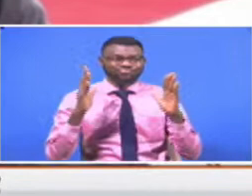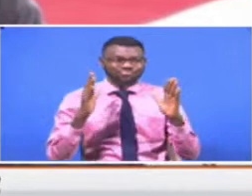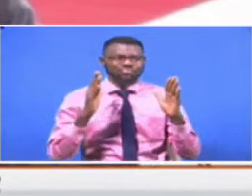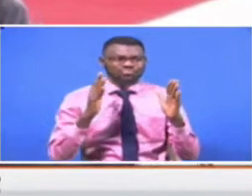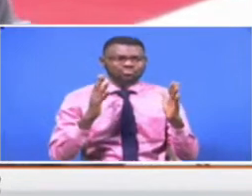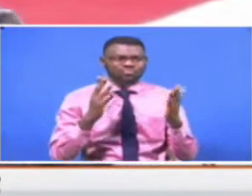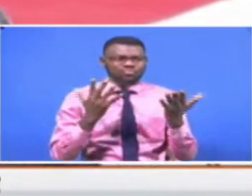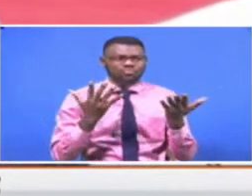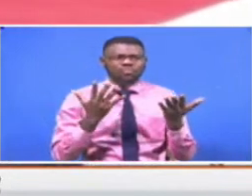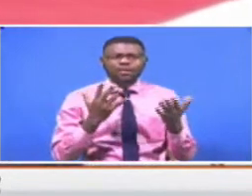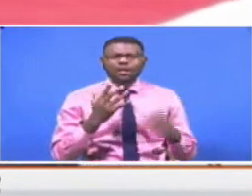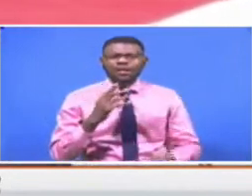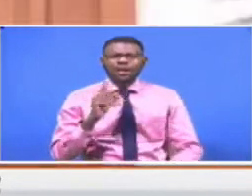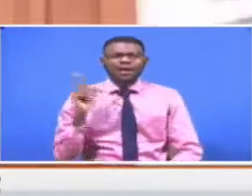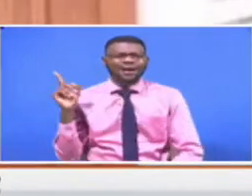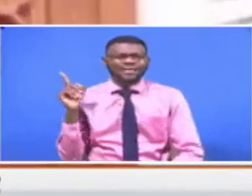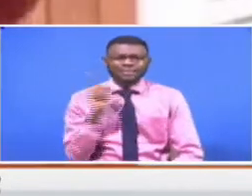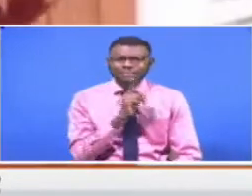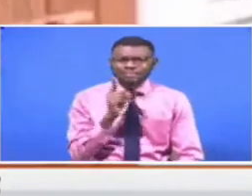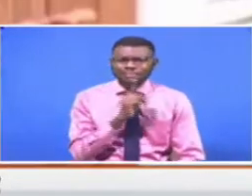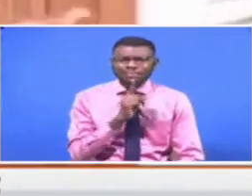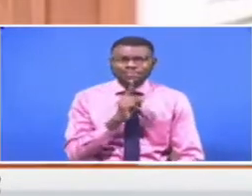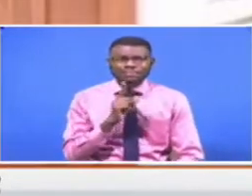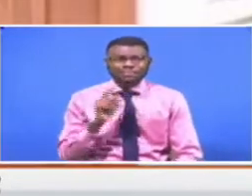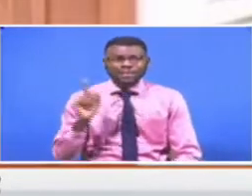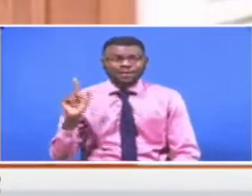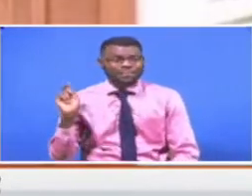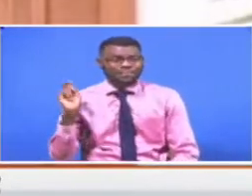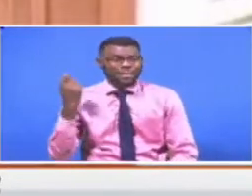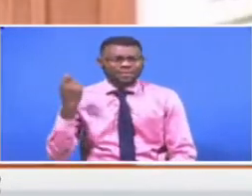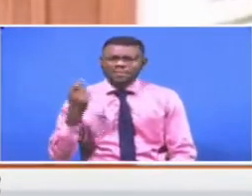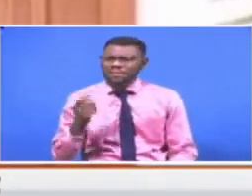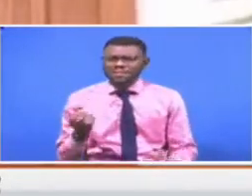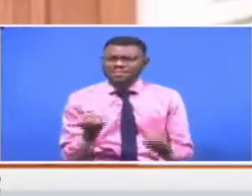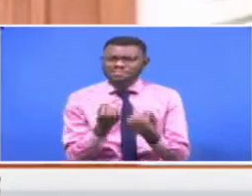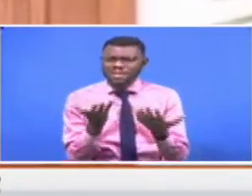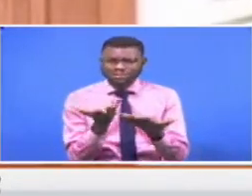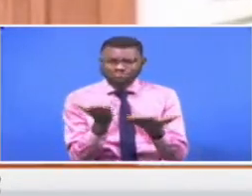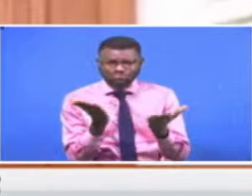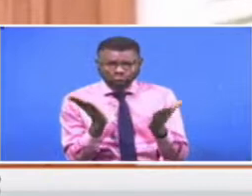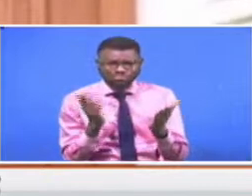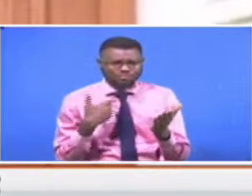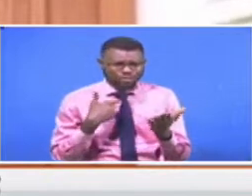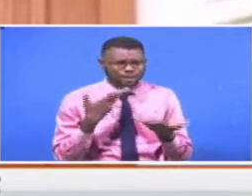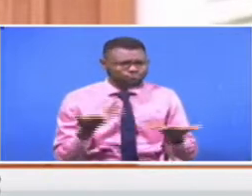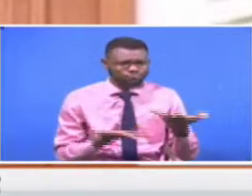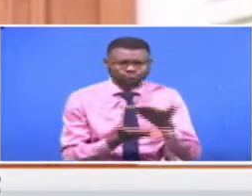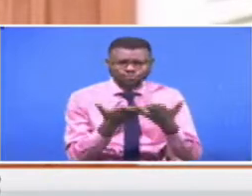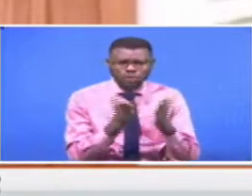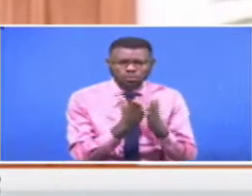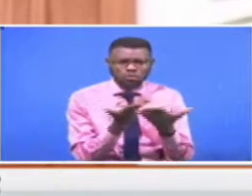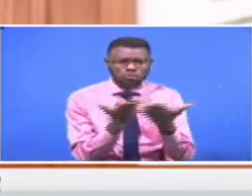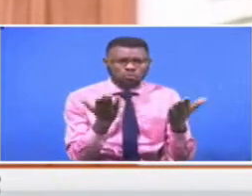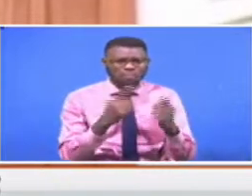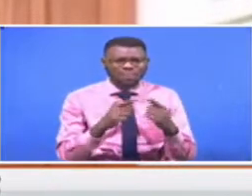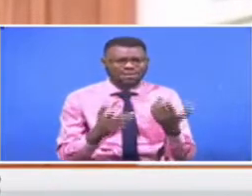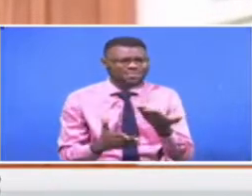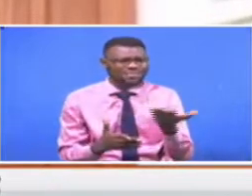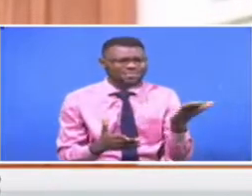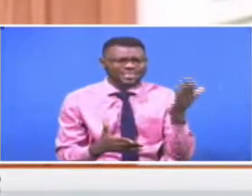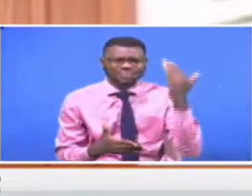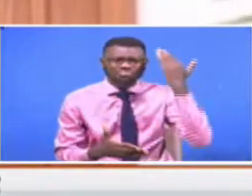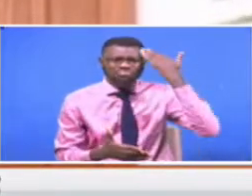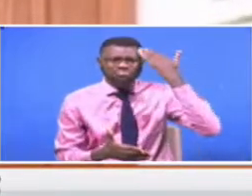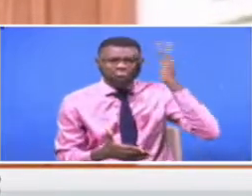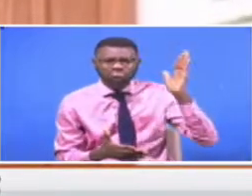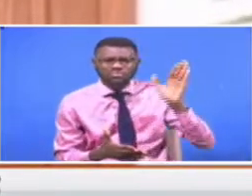by a tough-talking president. Many of you, the people I speak to, don't even know